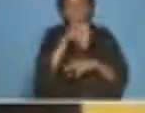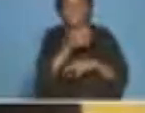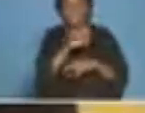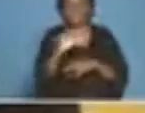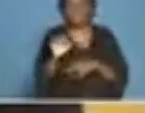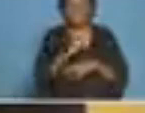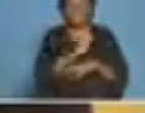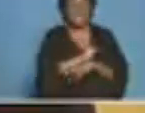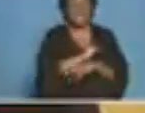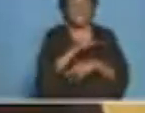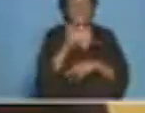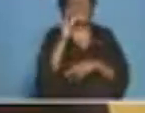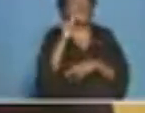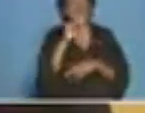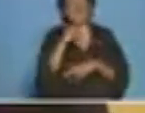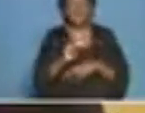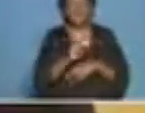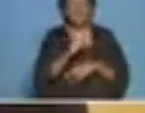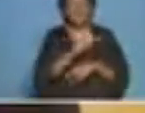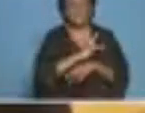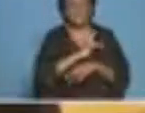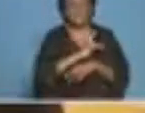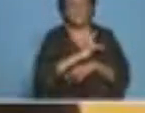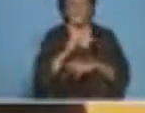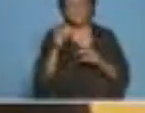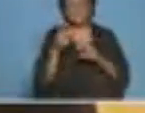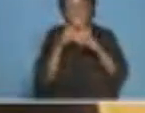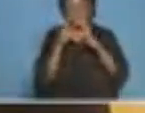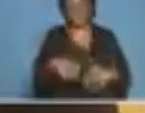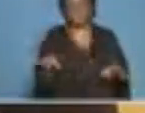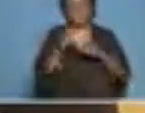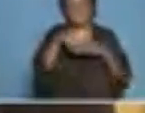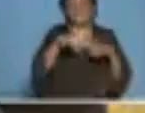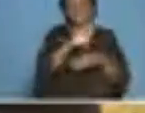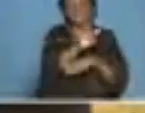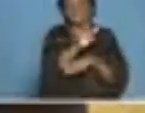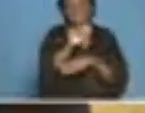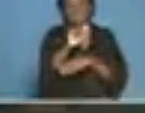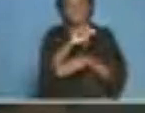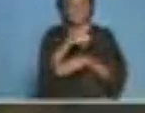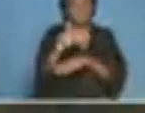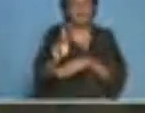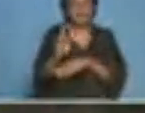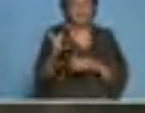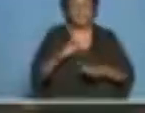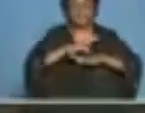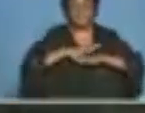and Laura Kimball, who has been very significant in BARC. So we are very pleased to be able